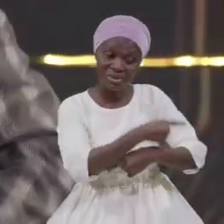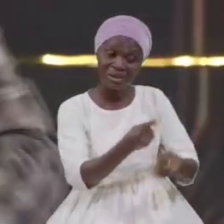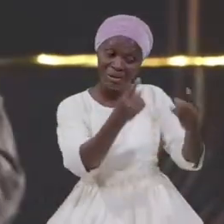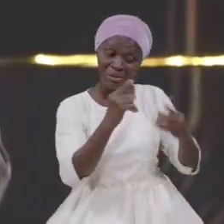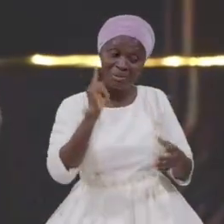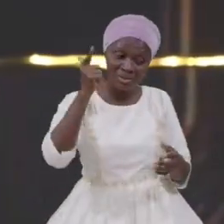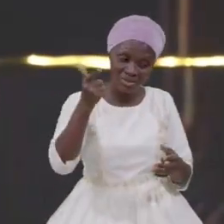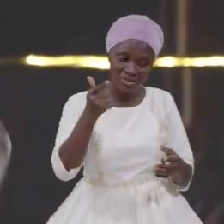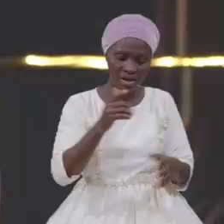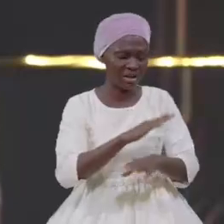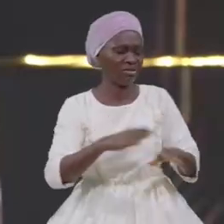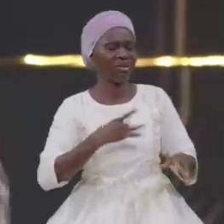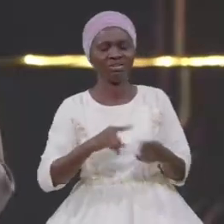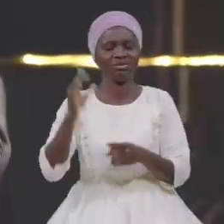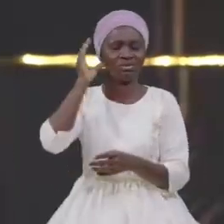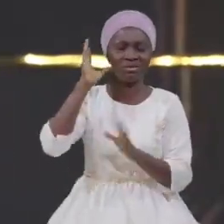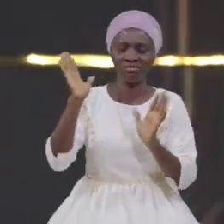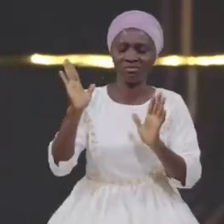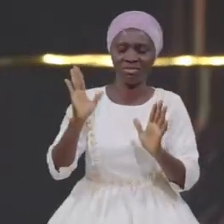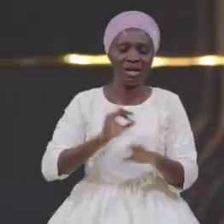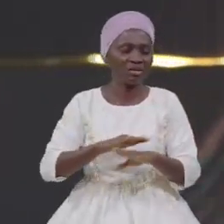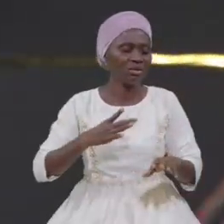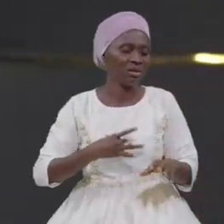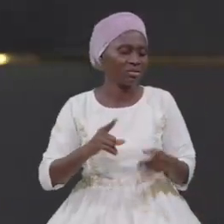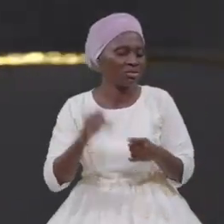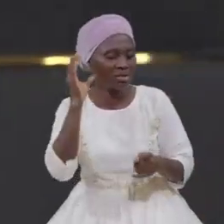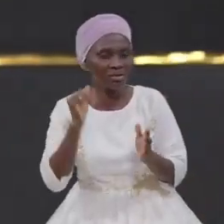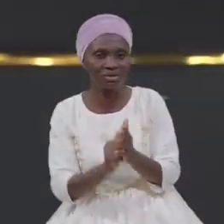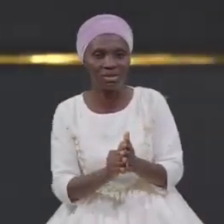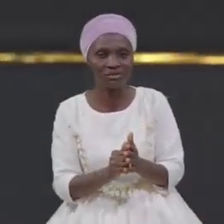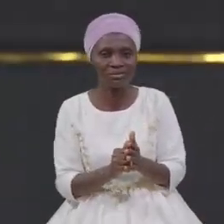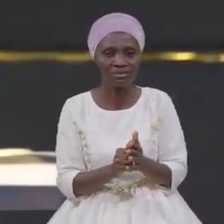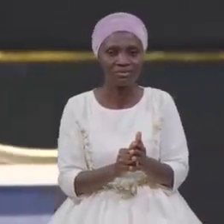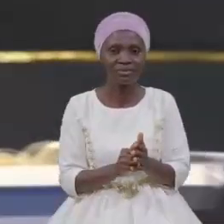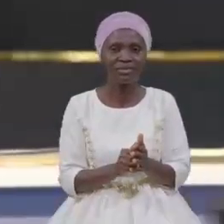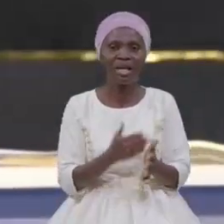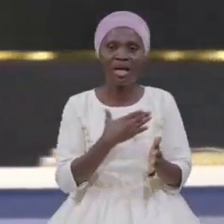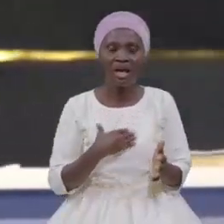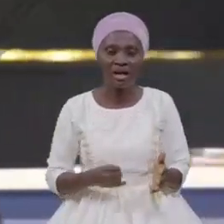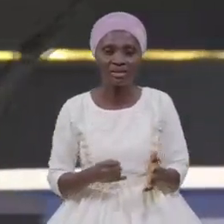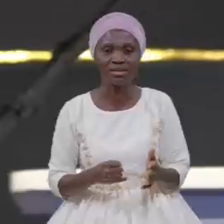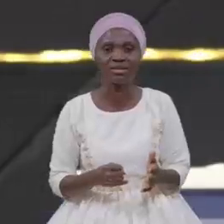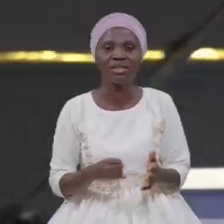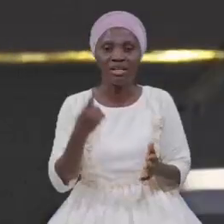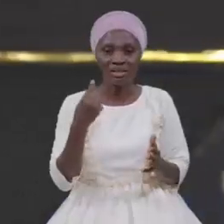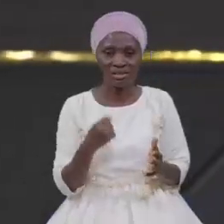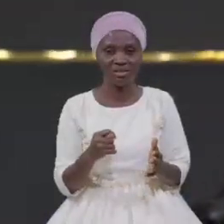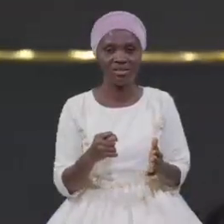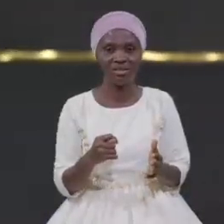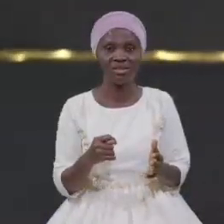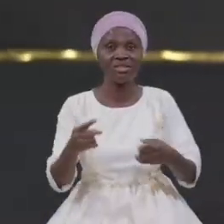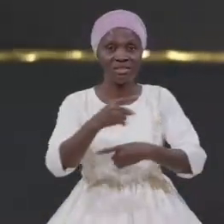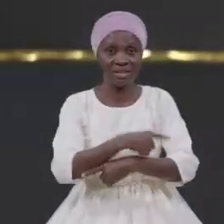do. There is a payday. And the law enforcement agents will grab you.